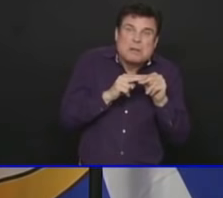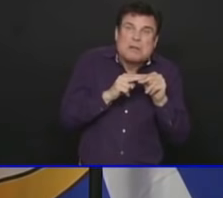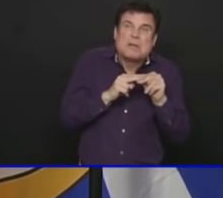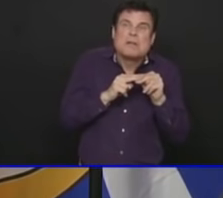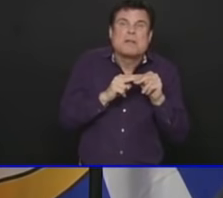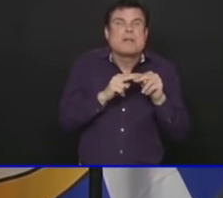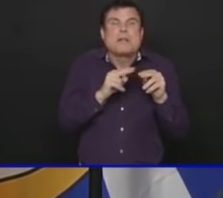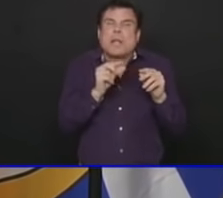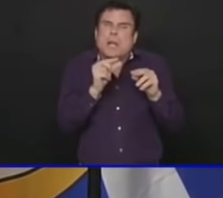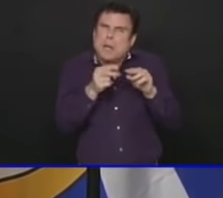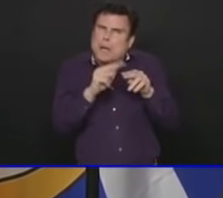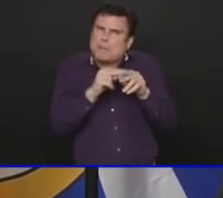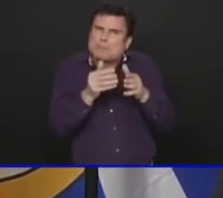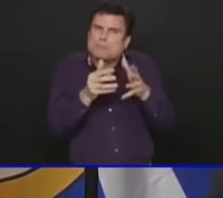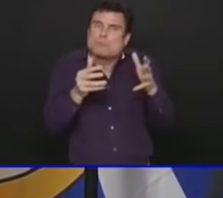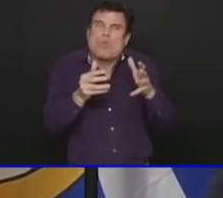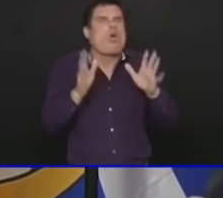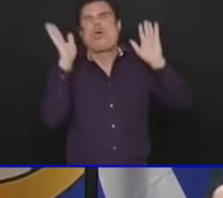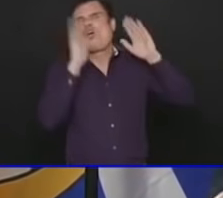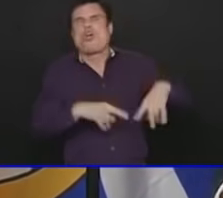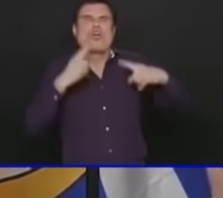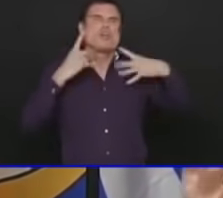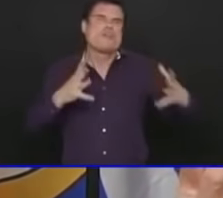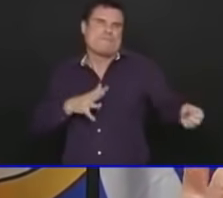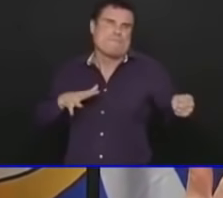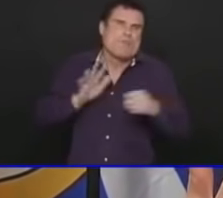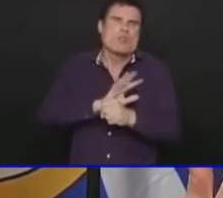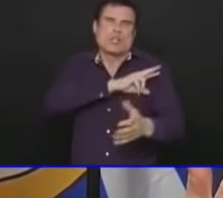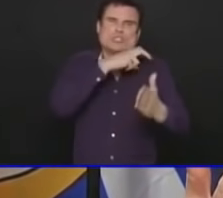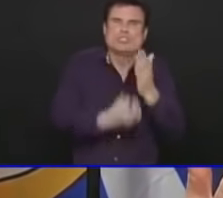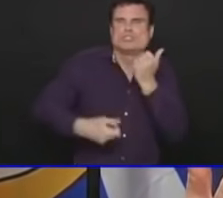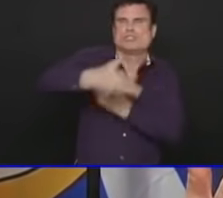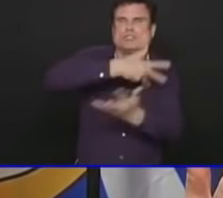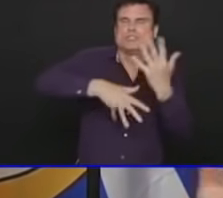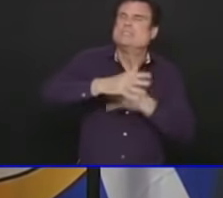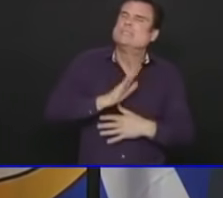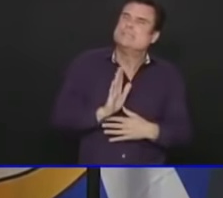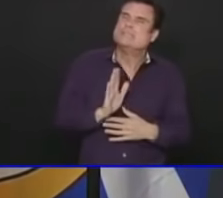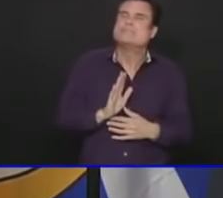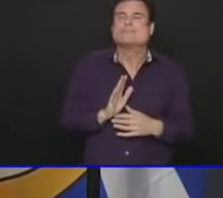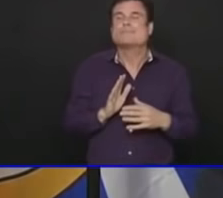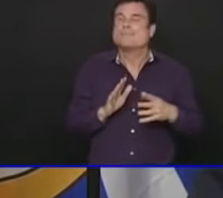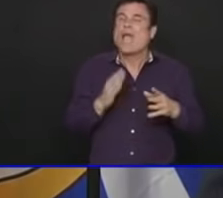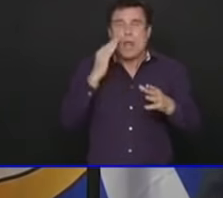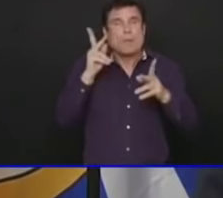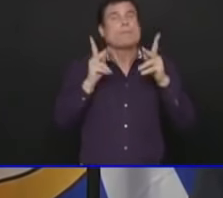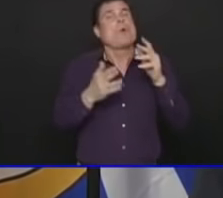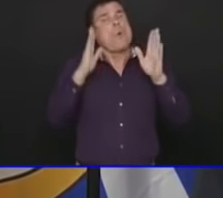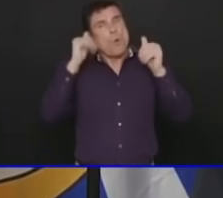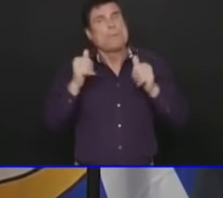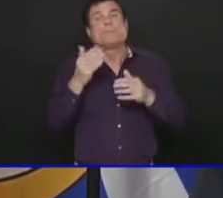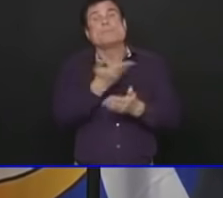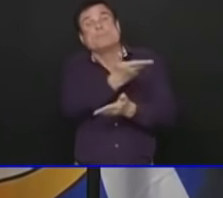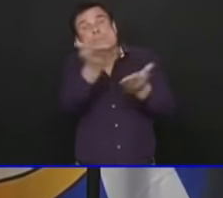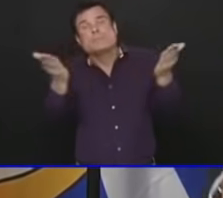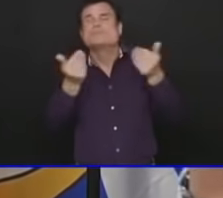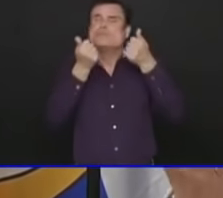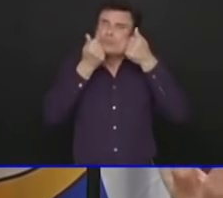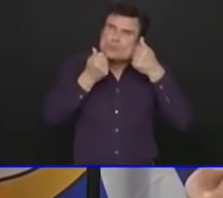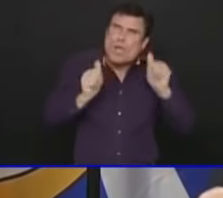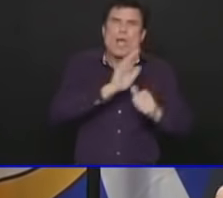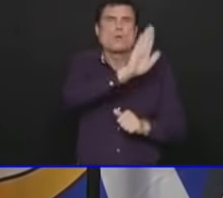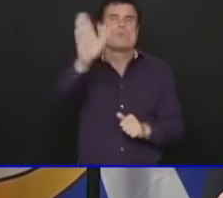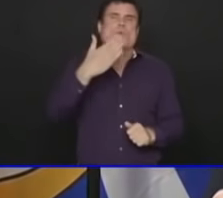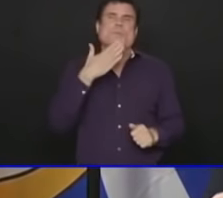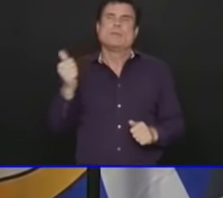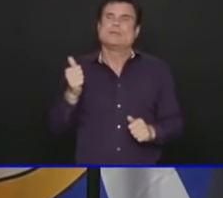times. I really honestly believe that if we give people the information about what you can do, this is why we're presenting this to you. You